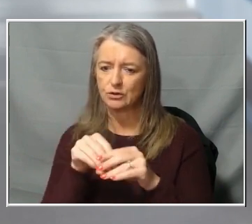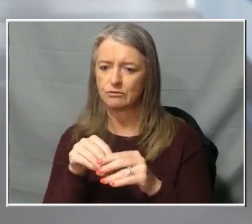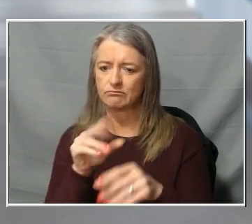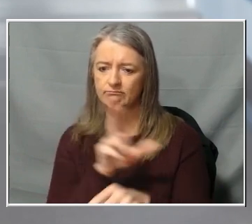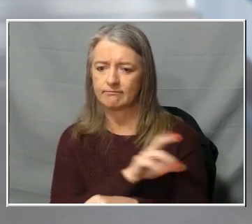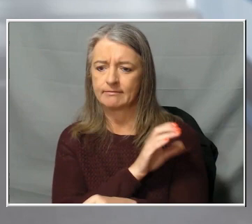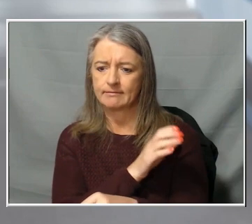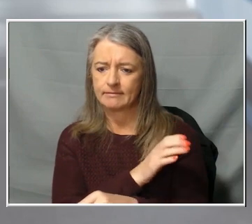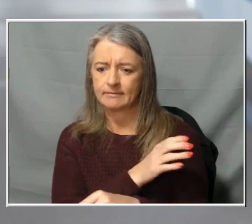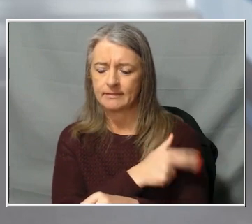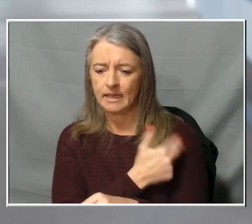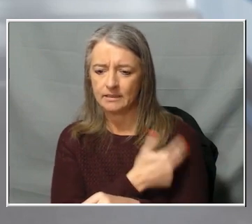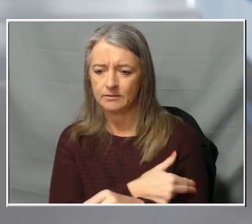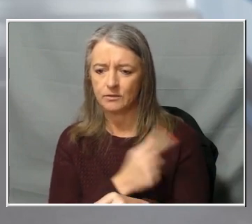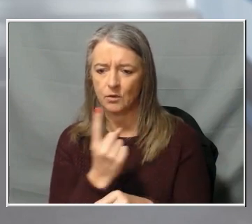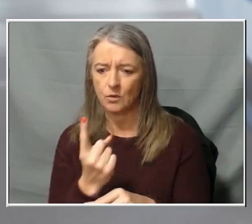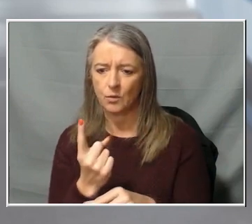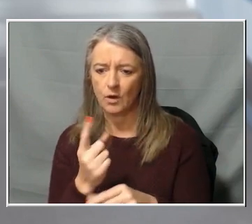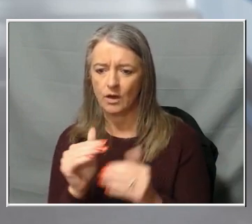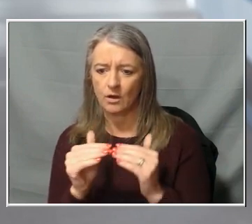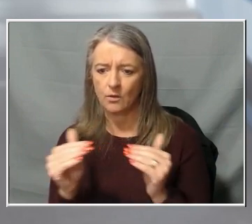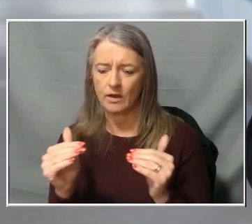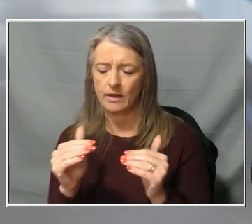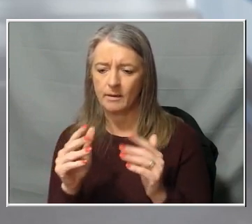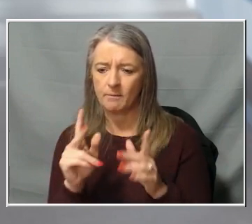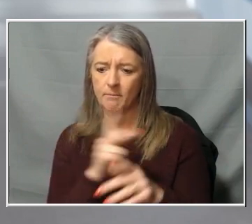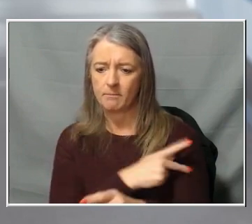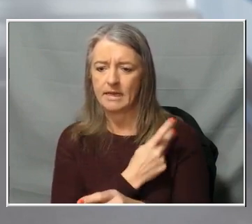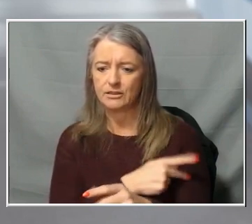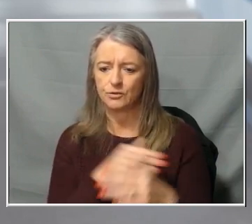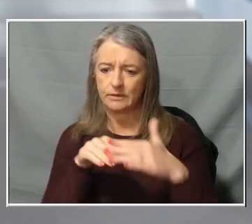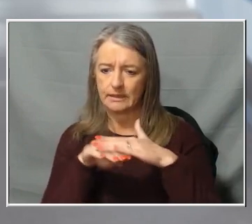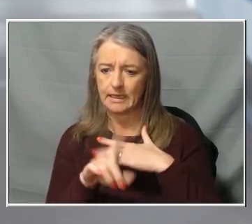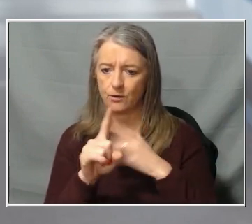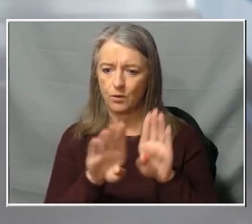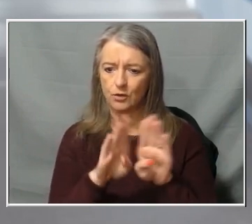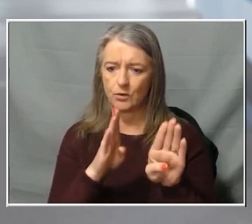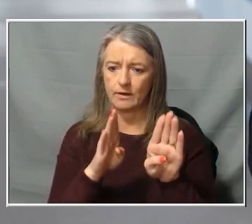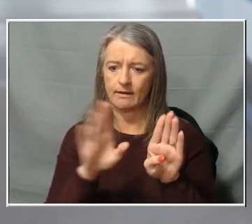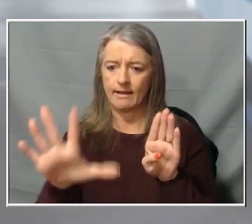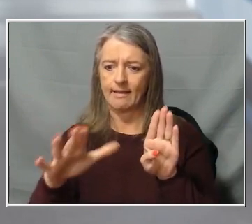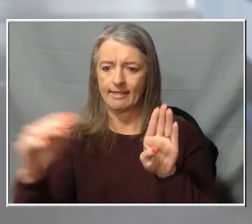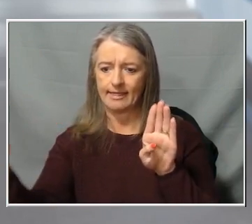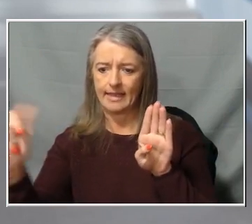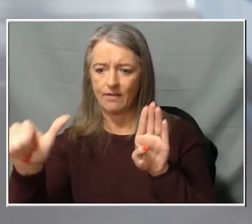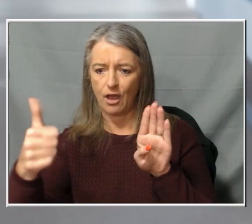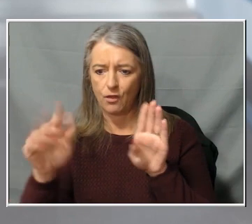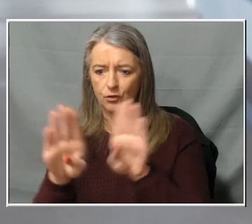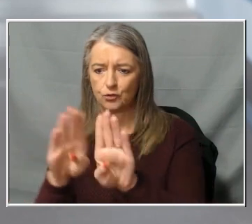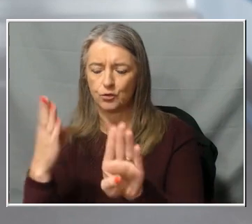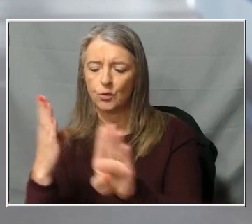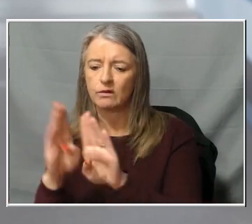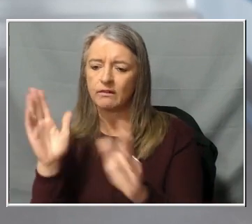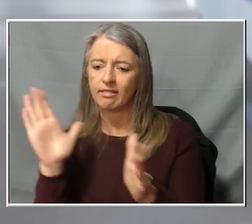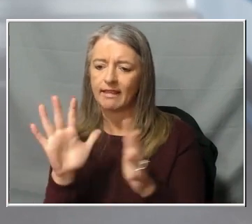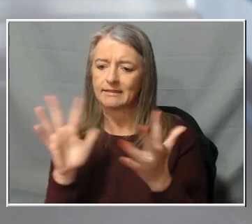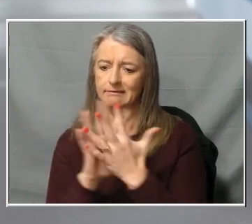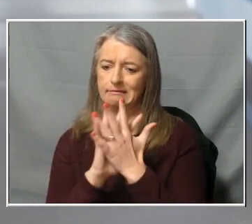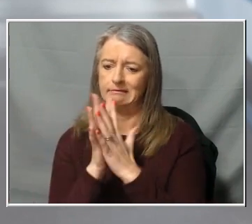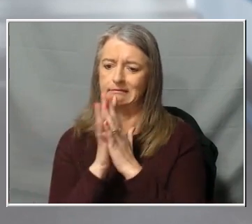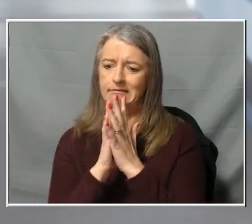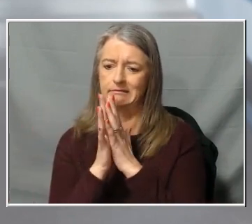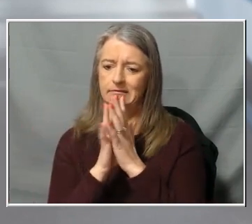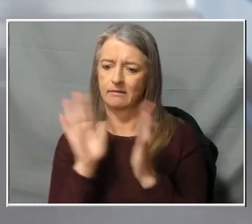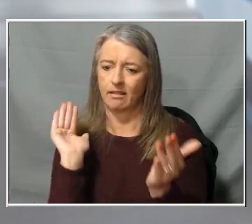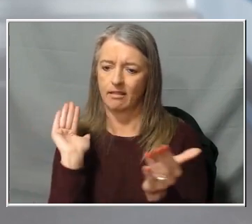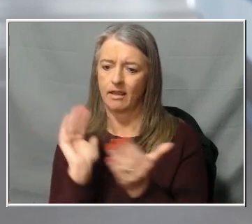really appreciated, like one-way patient flow. Well, patients will come in one door and leave another one, so it'll be less congested front waiting room, and